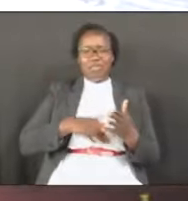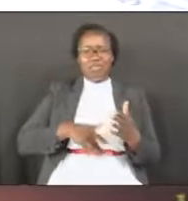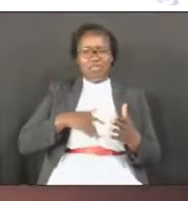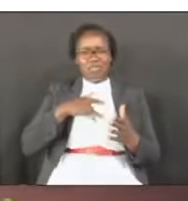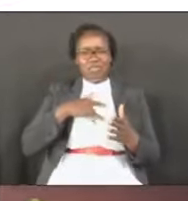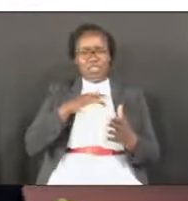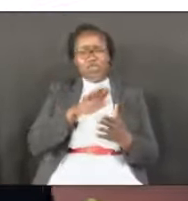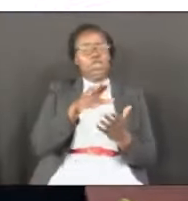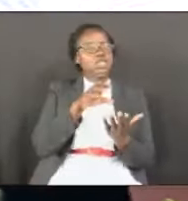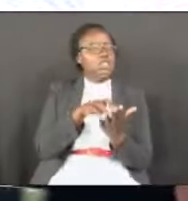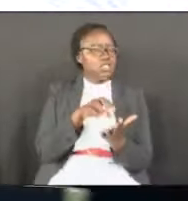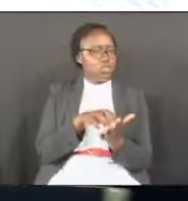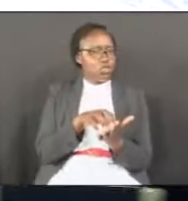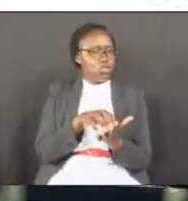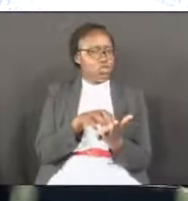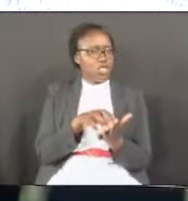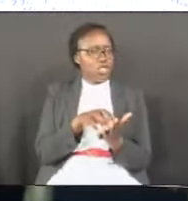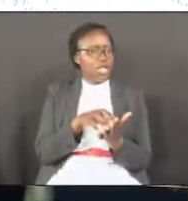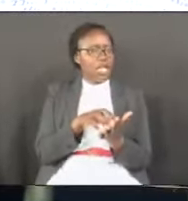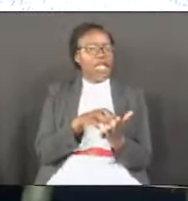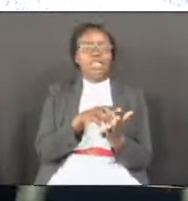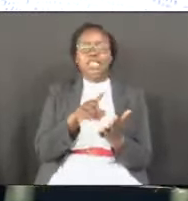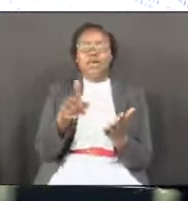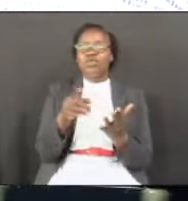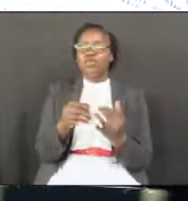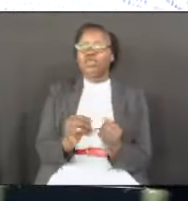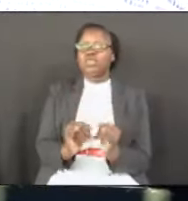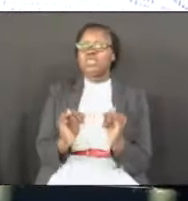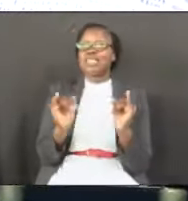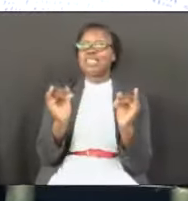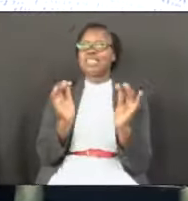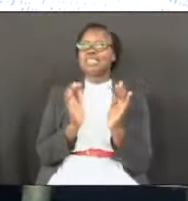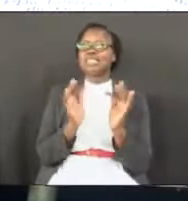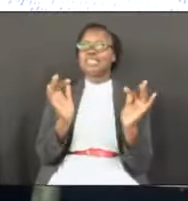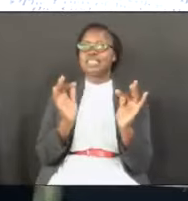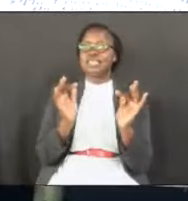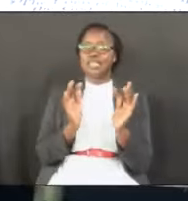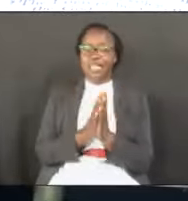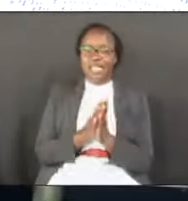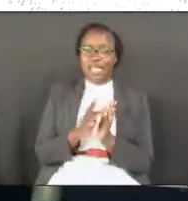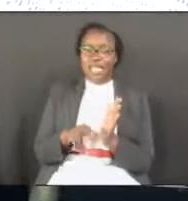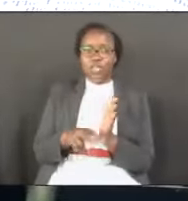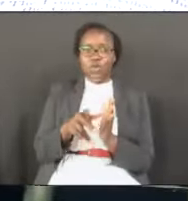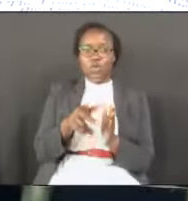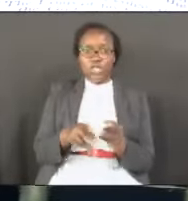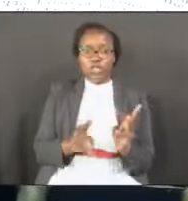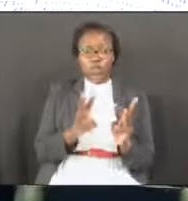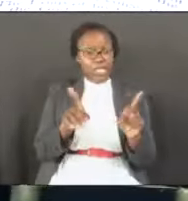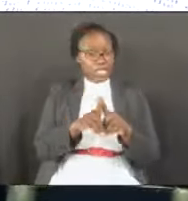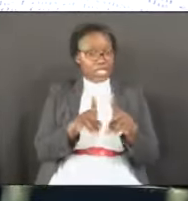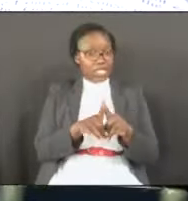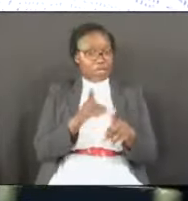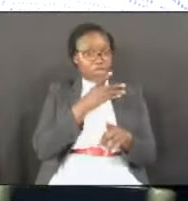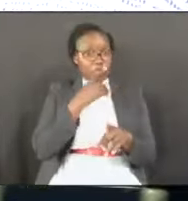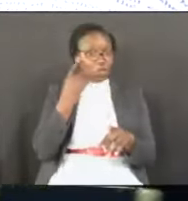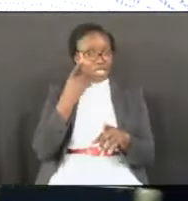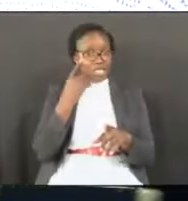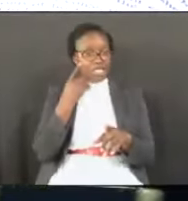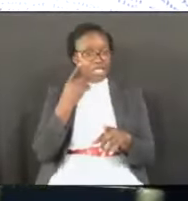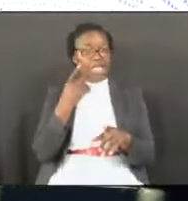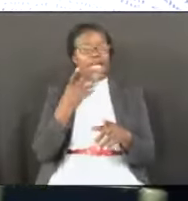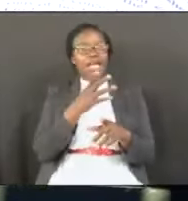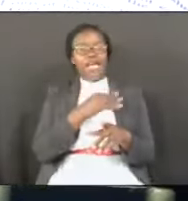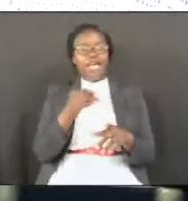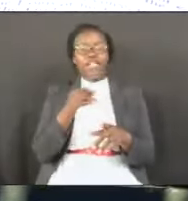our situation, but one who was tried and tested and he walked the very path you're walking and he was in the wilderness, the way in the wilderness,